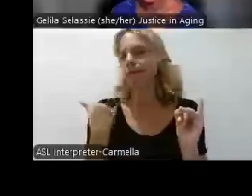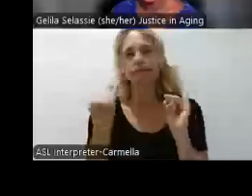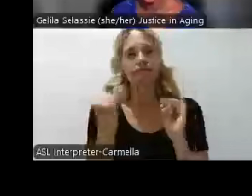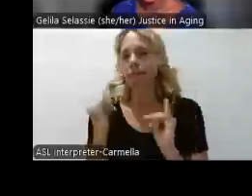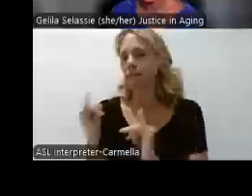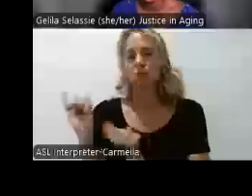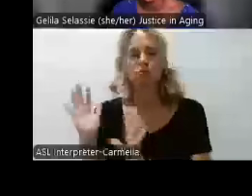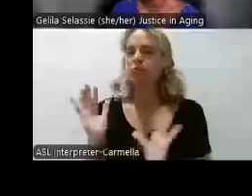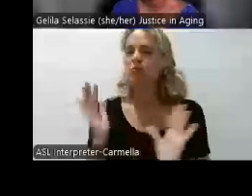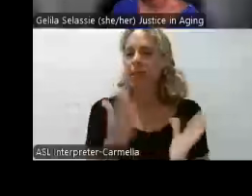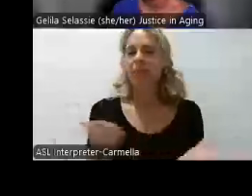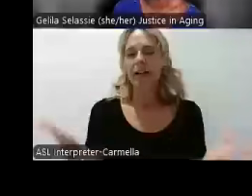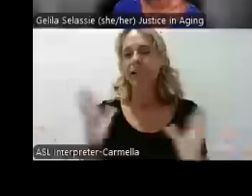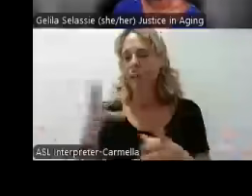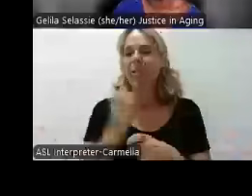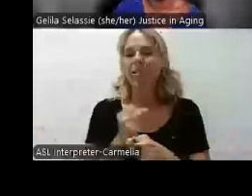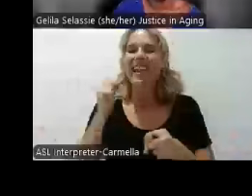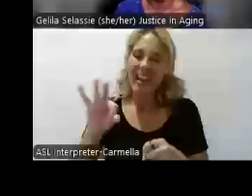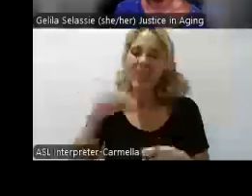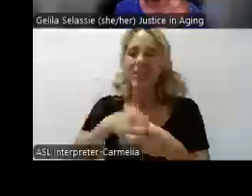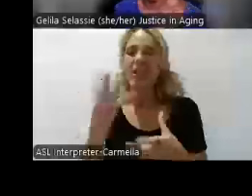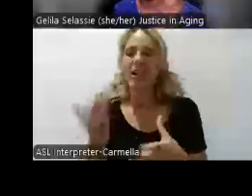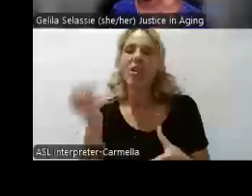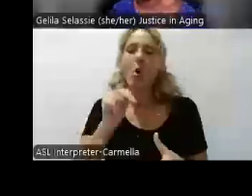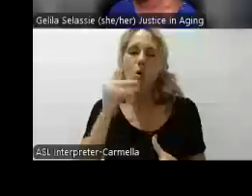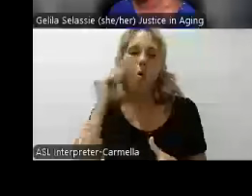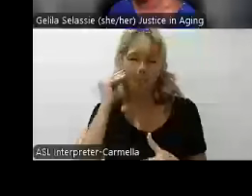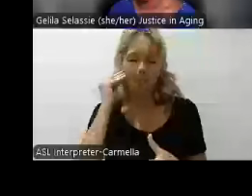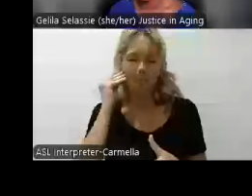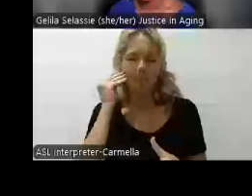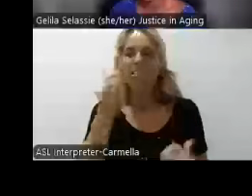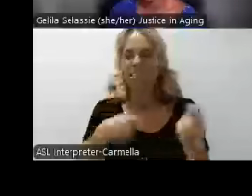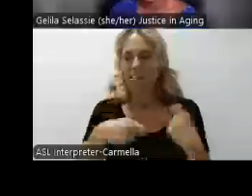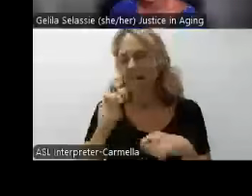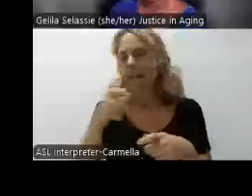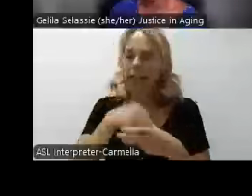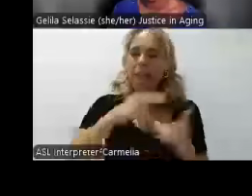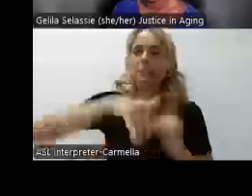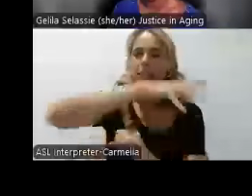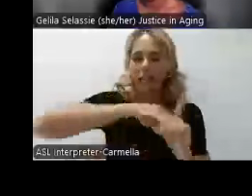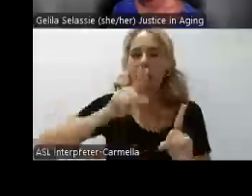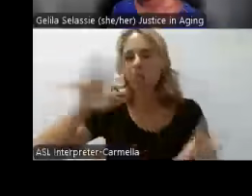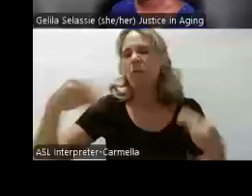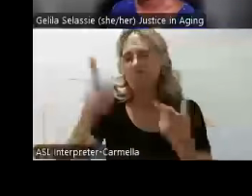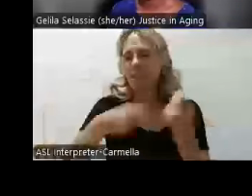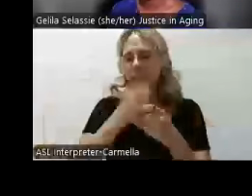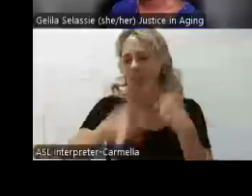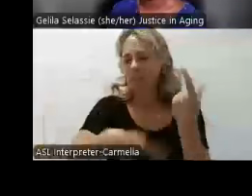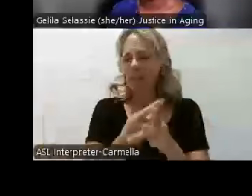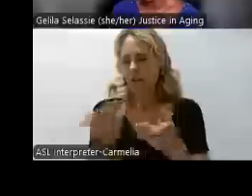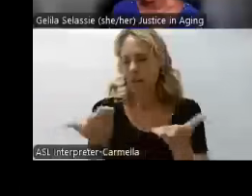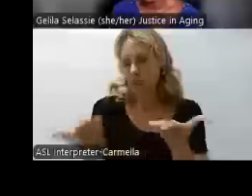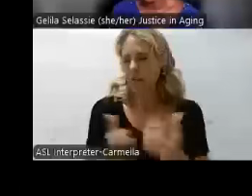these things that they would get if they were in their own home, but rather just in a setting that provides a specific kind of service for